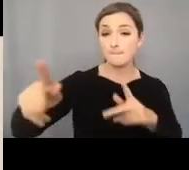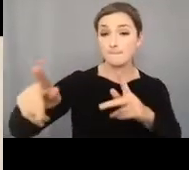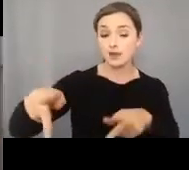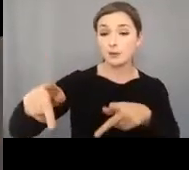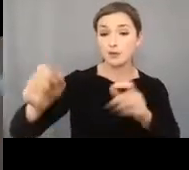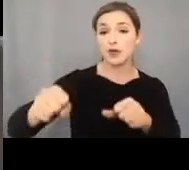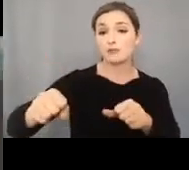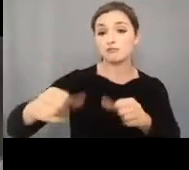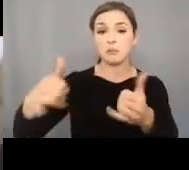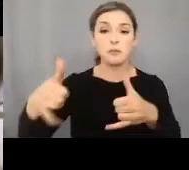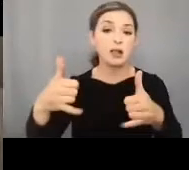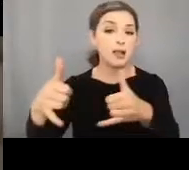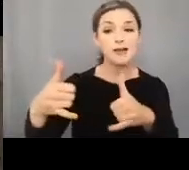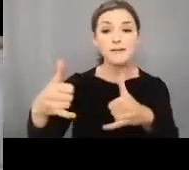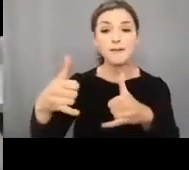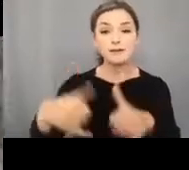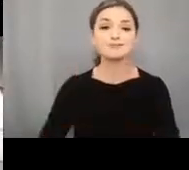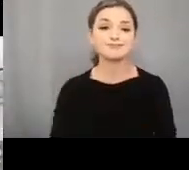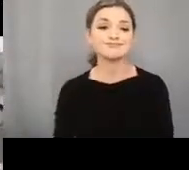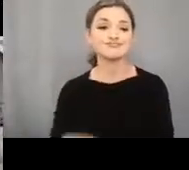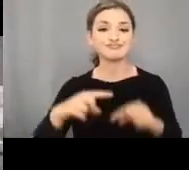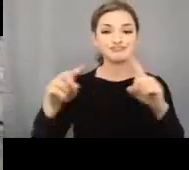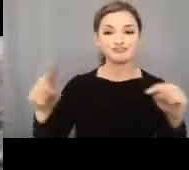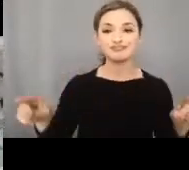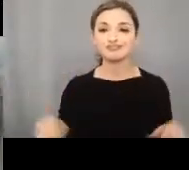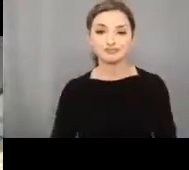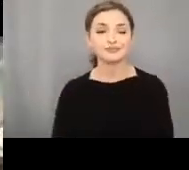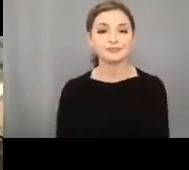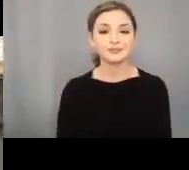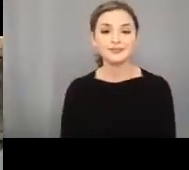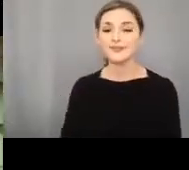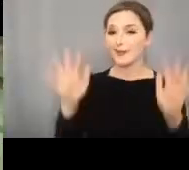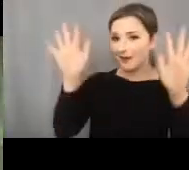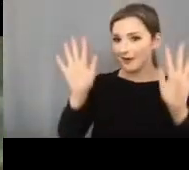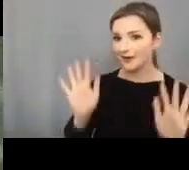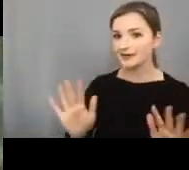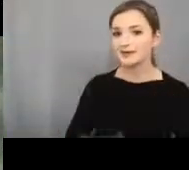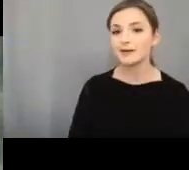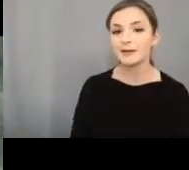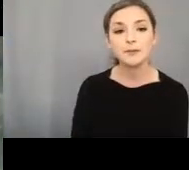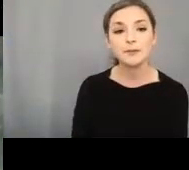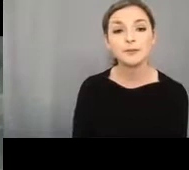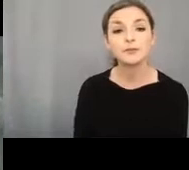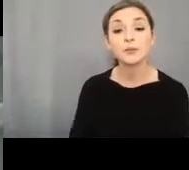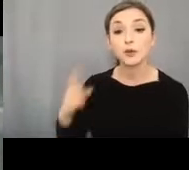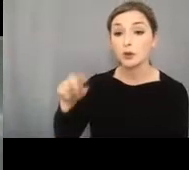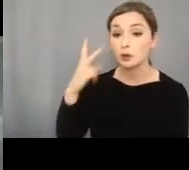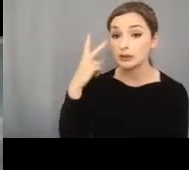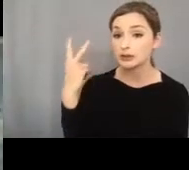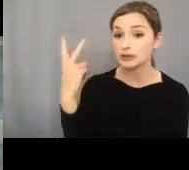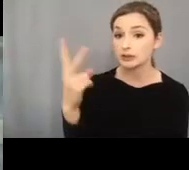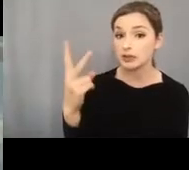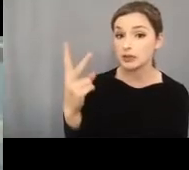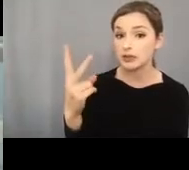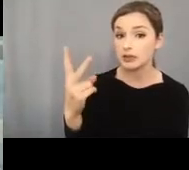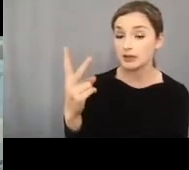that. Awesome. And up here, you guys, you can see what goes on up